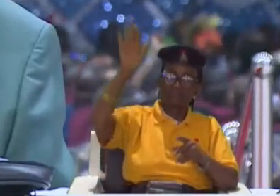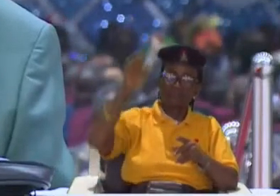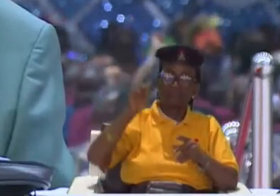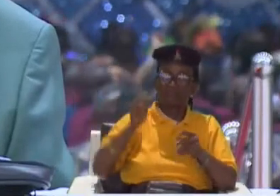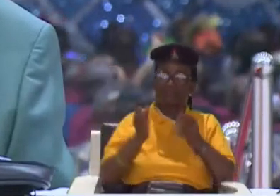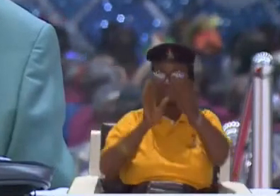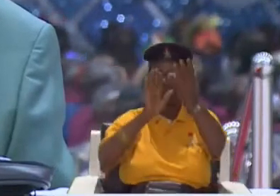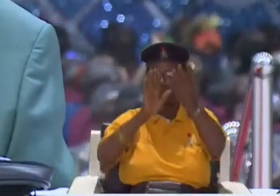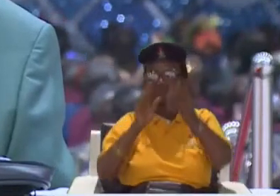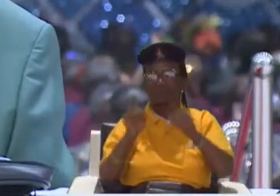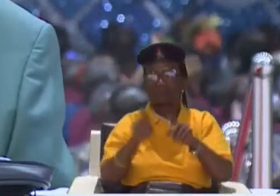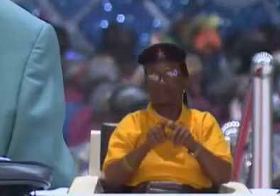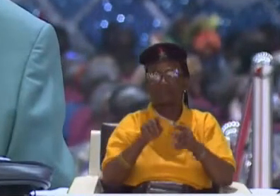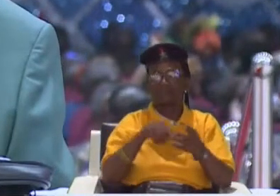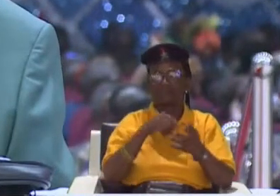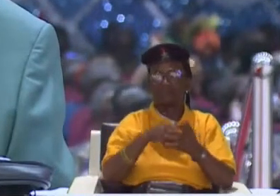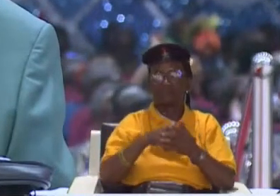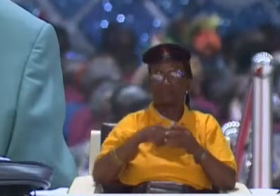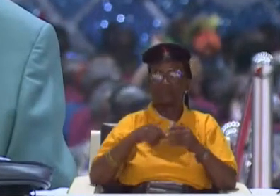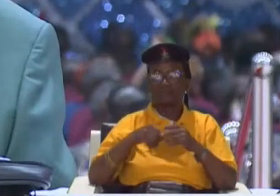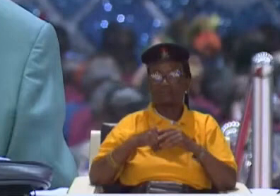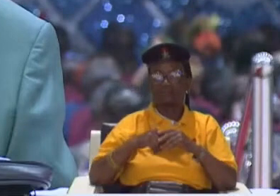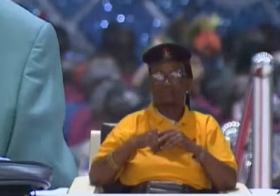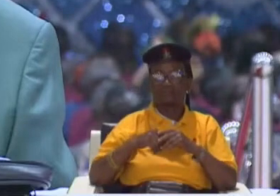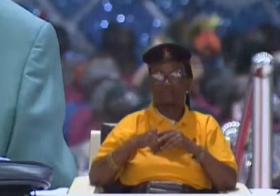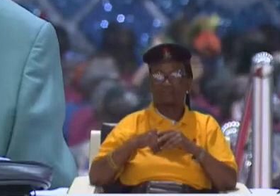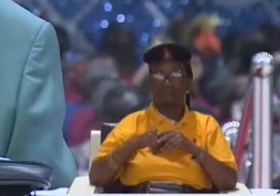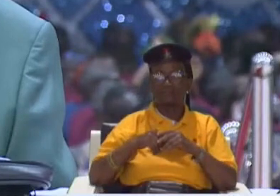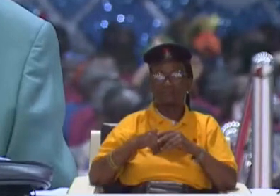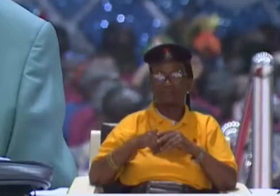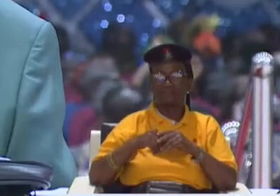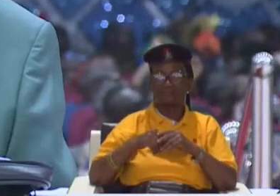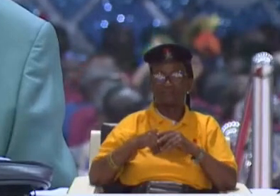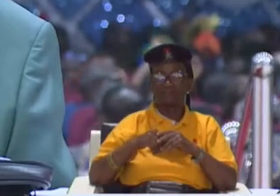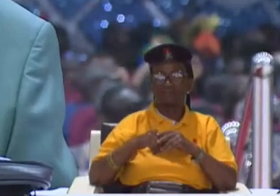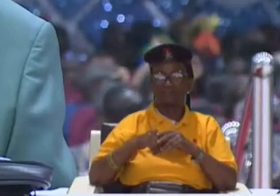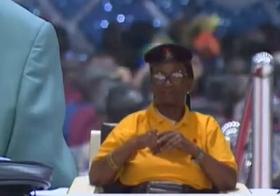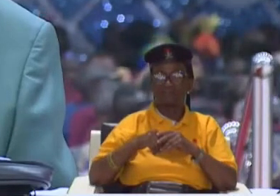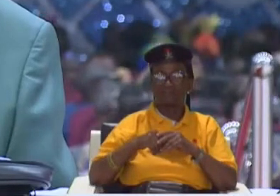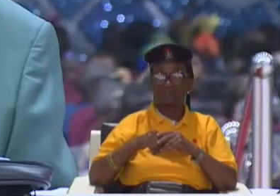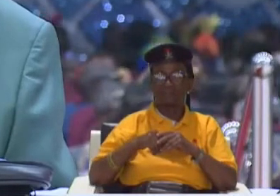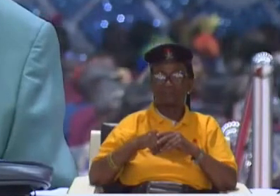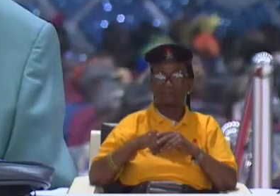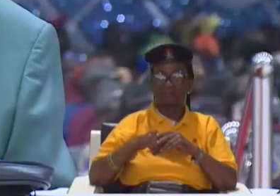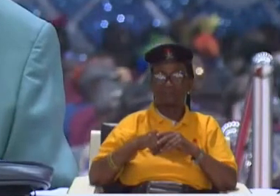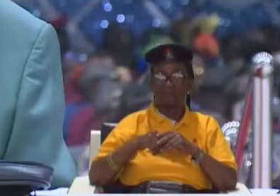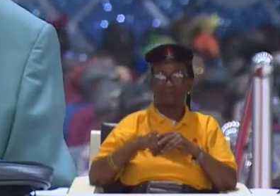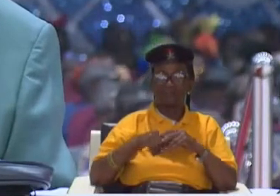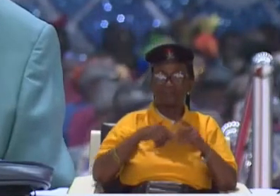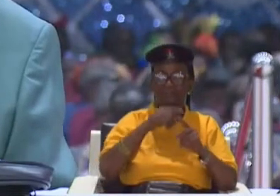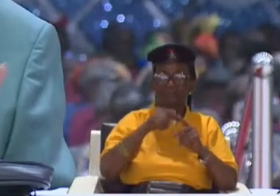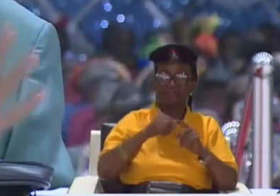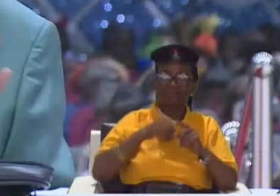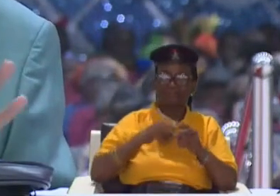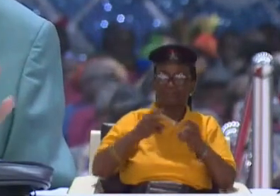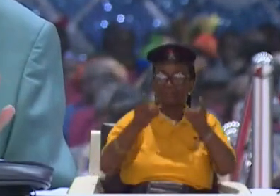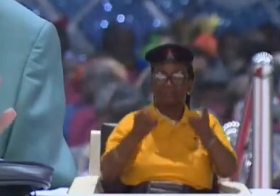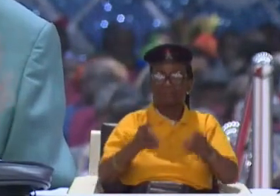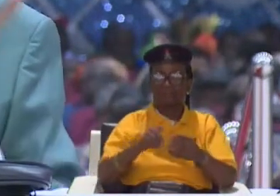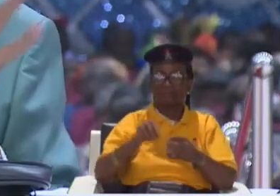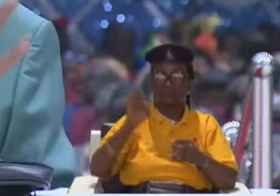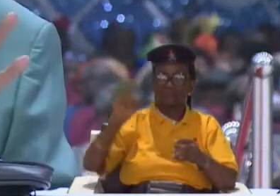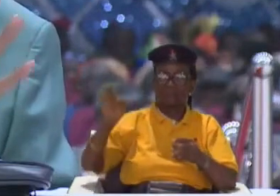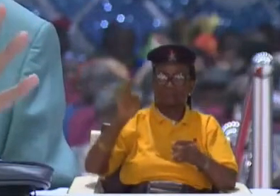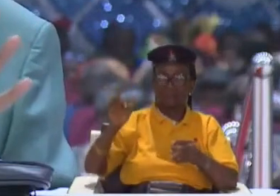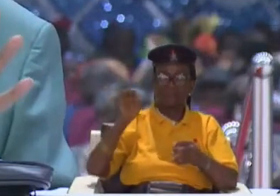like this. When And I wanted to preach, and he said, no, don't preach,